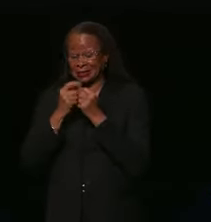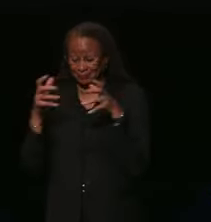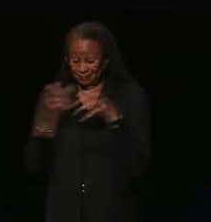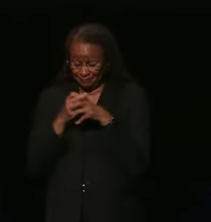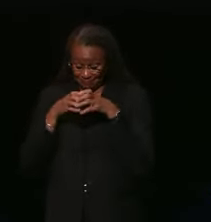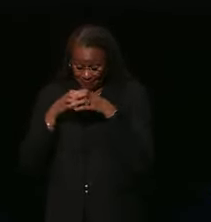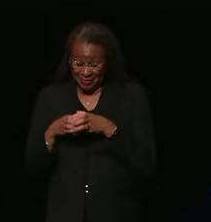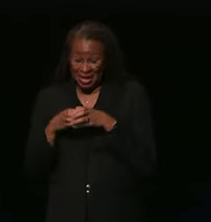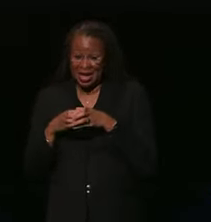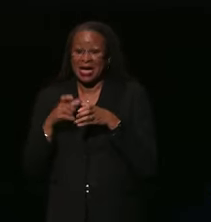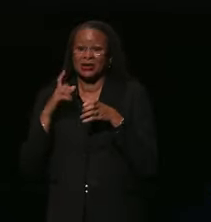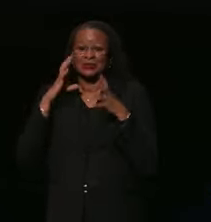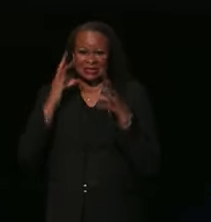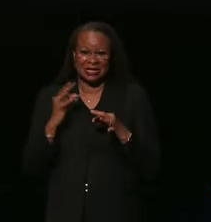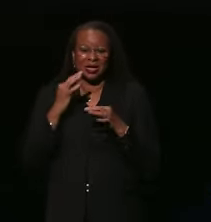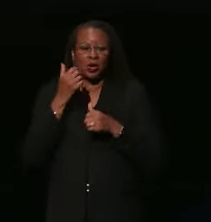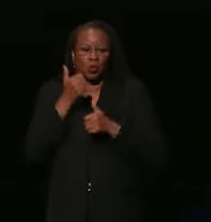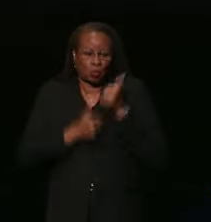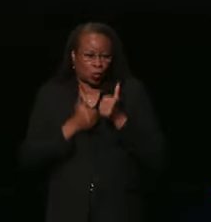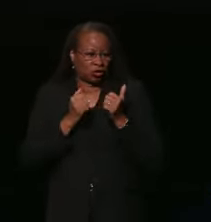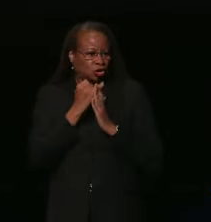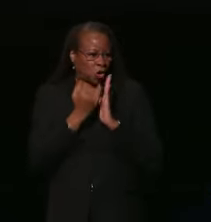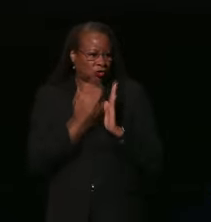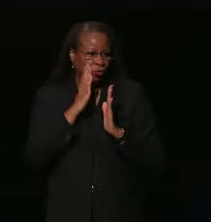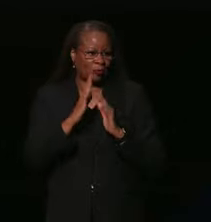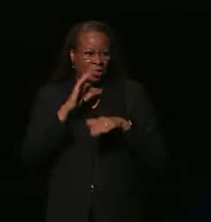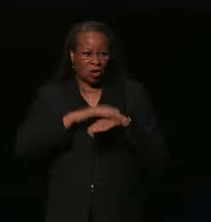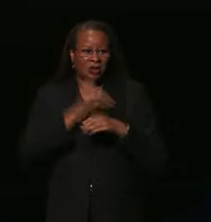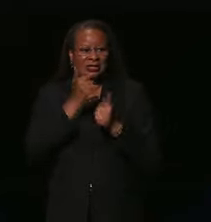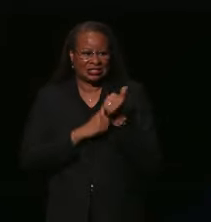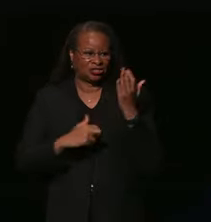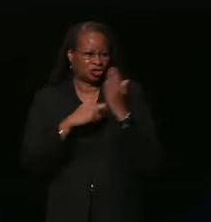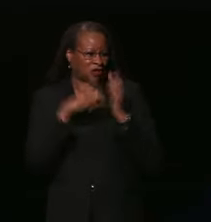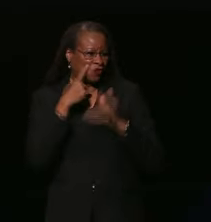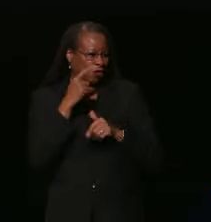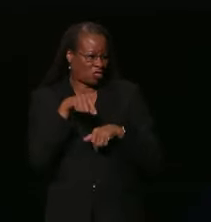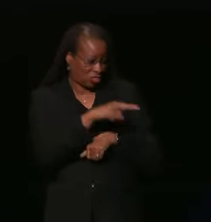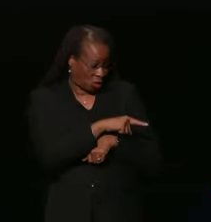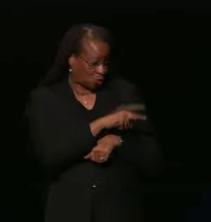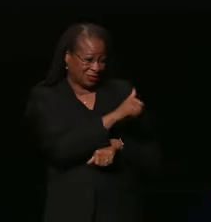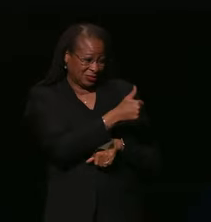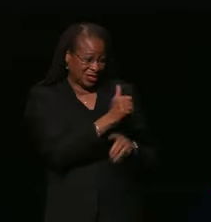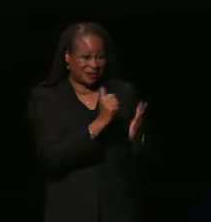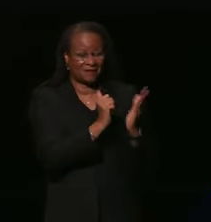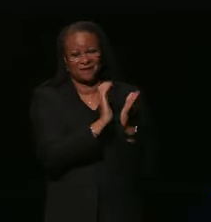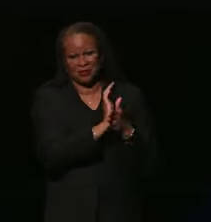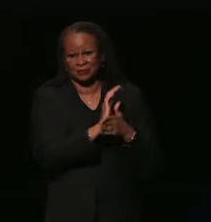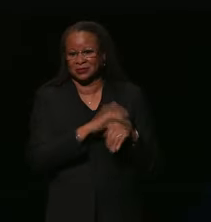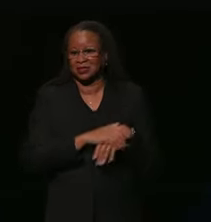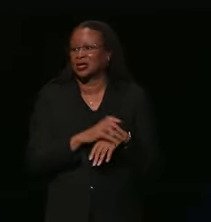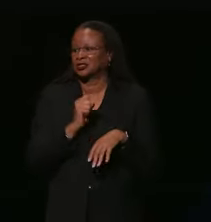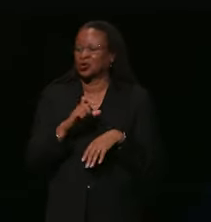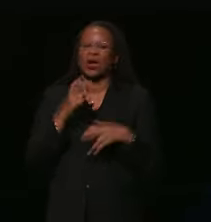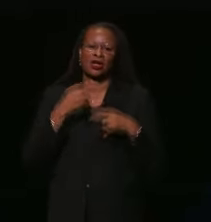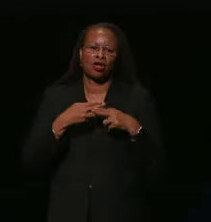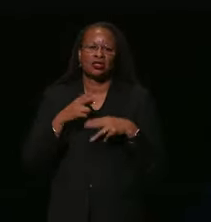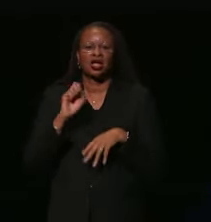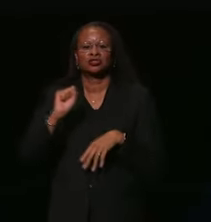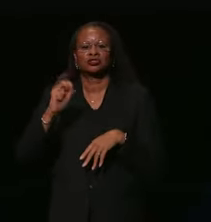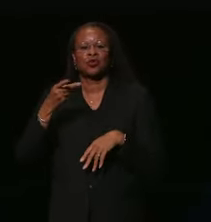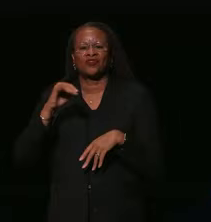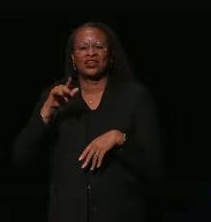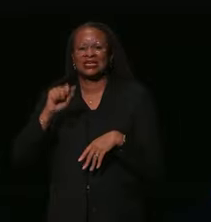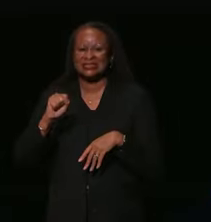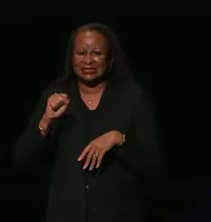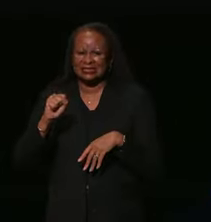which artists will be on each ticket for those prospective films. I call it the Sophie's Choice meeting. And that